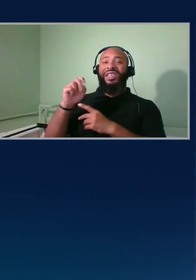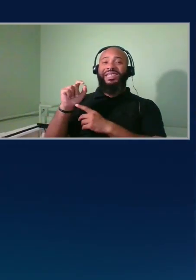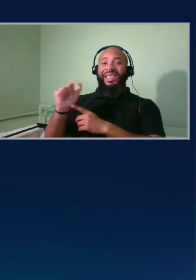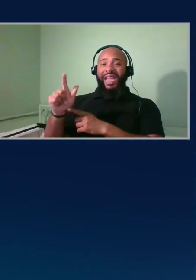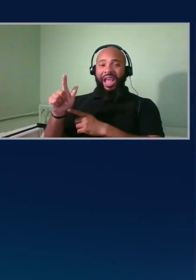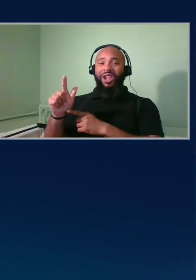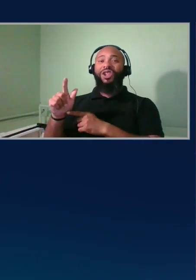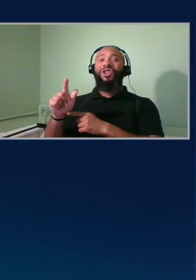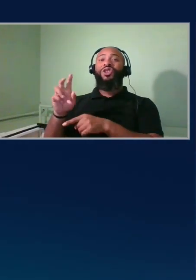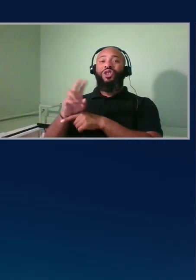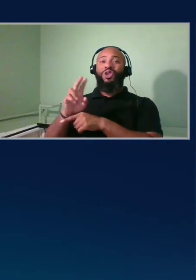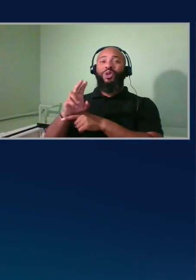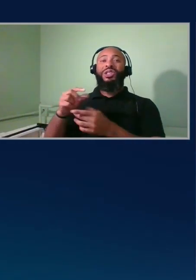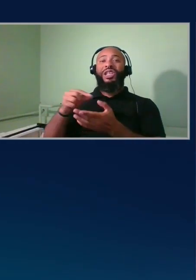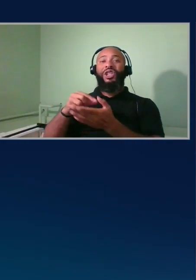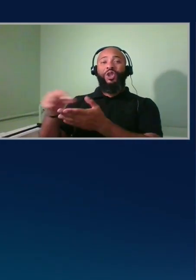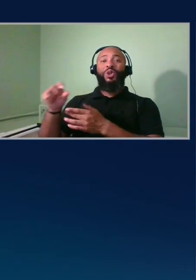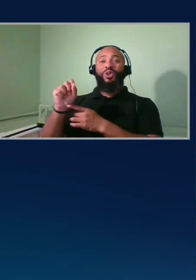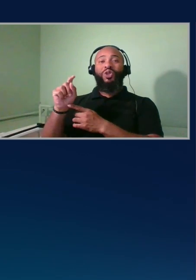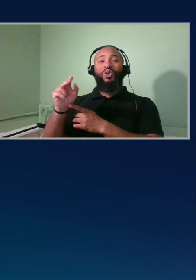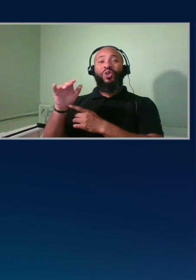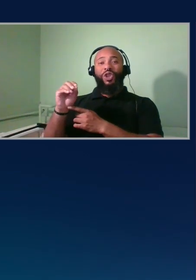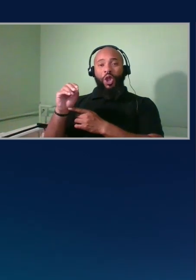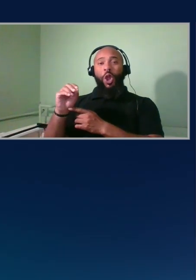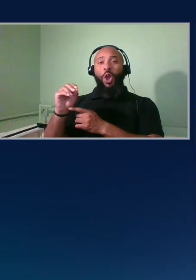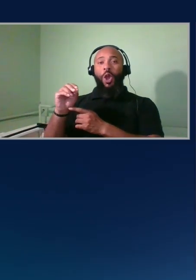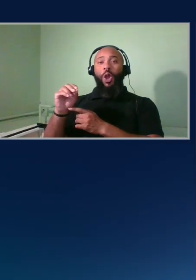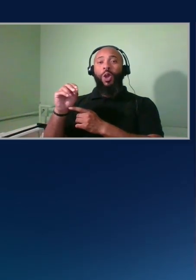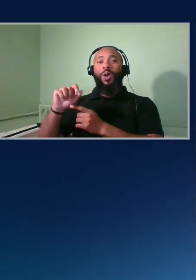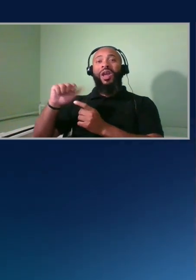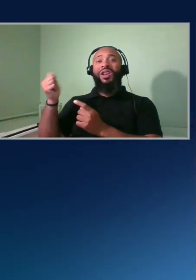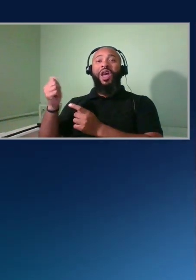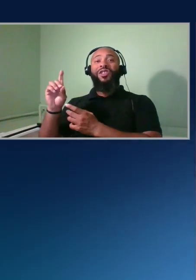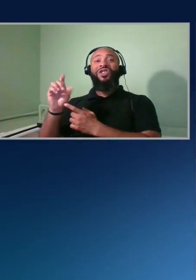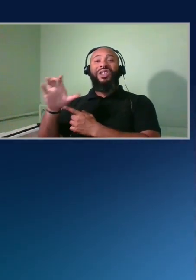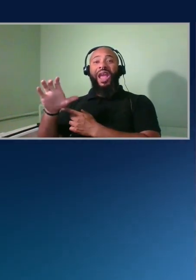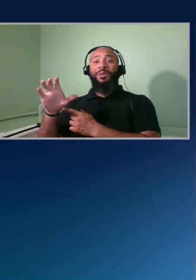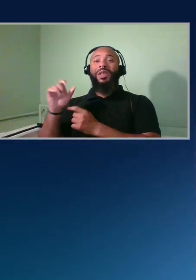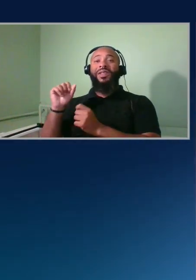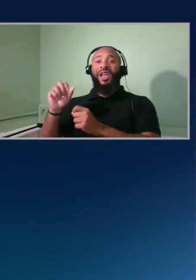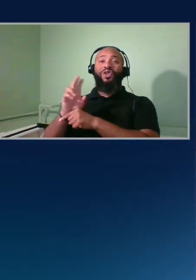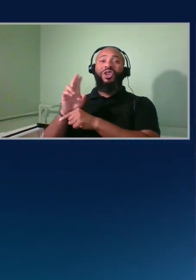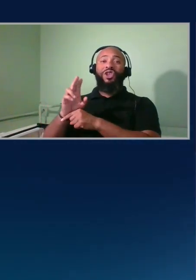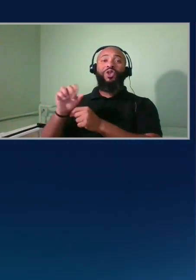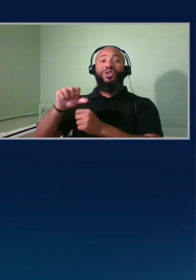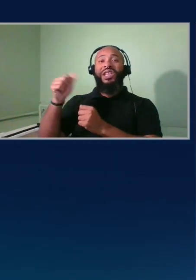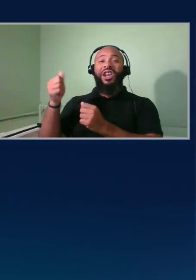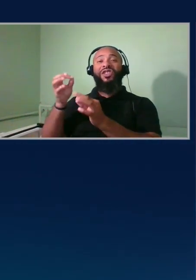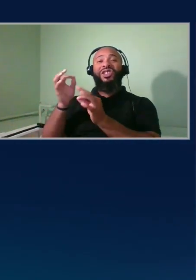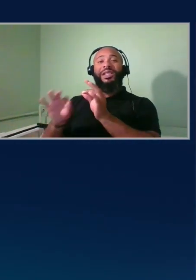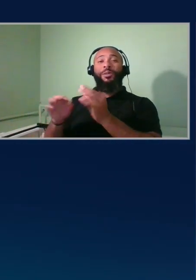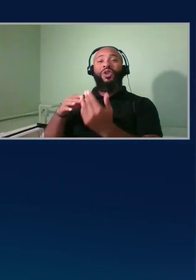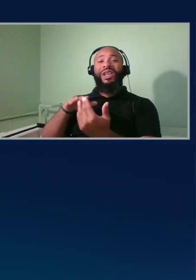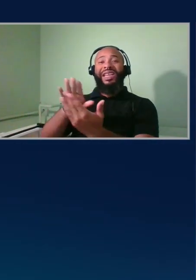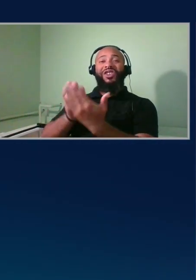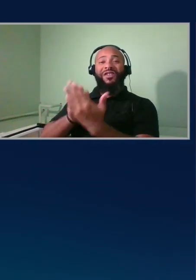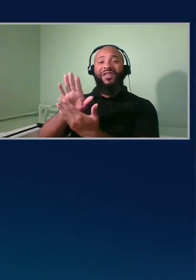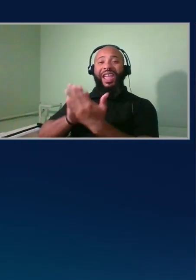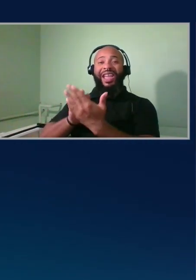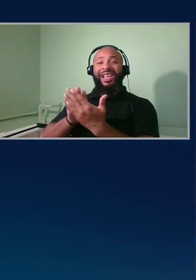I have the documentation pulled up, and I think it's really cool because it says you can use a simple visual interface in Glue Studio to create your ETL jobs. Correct. Is that what you're using